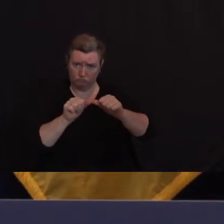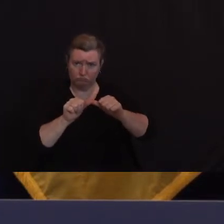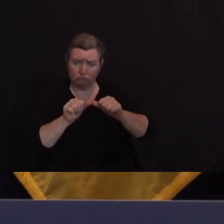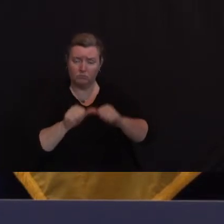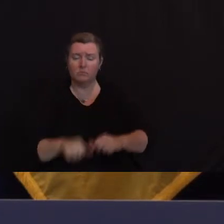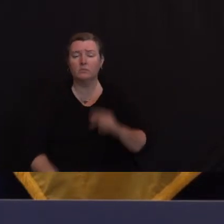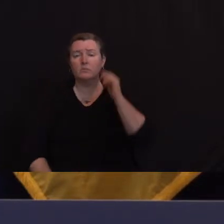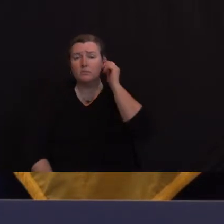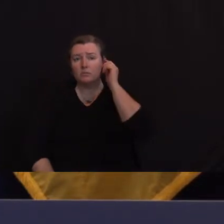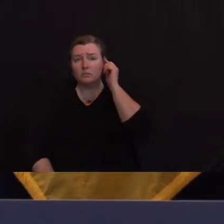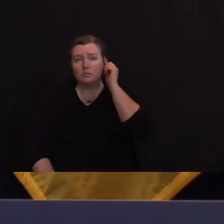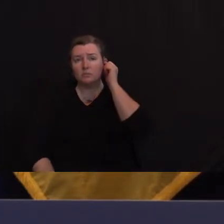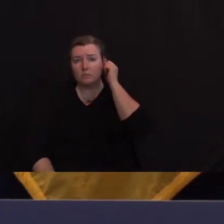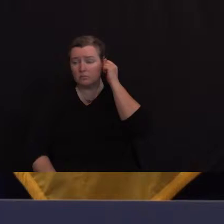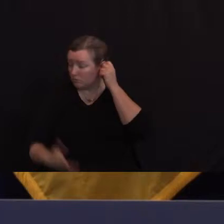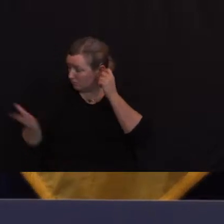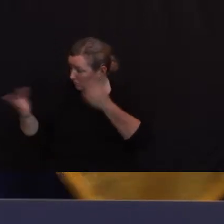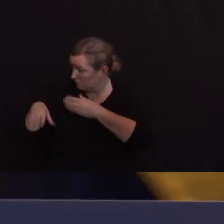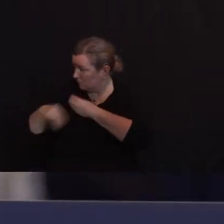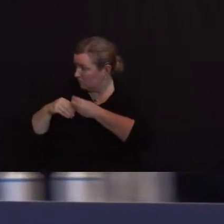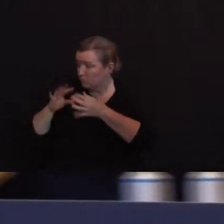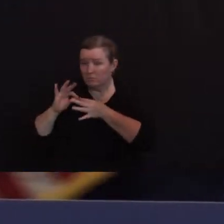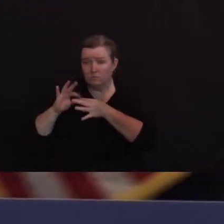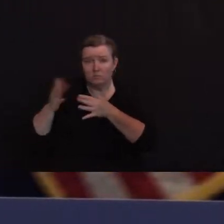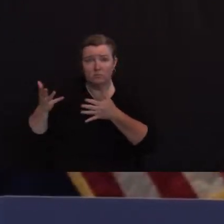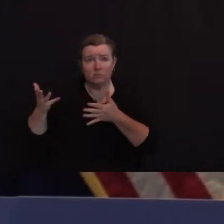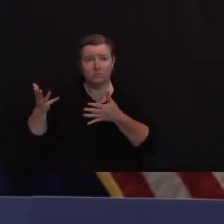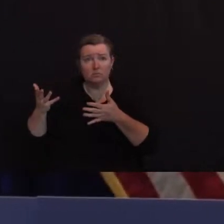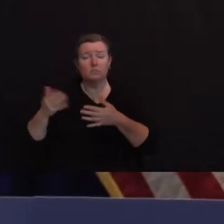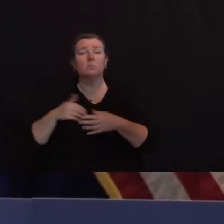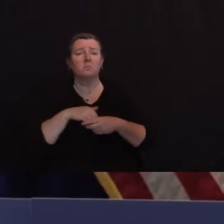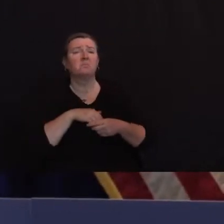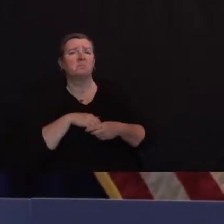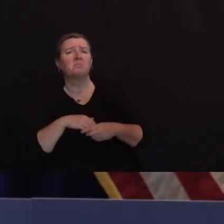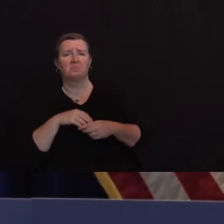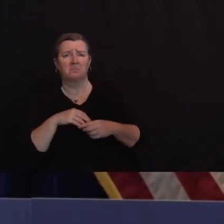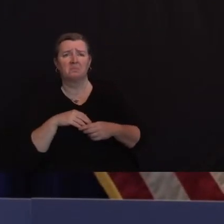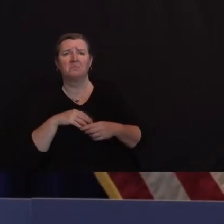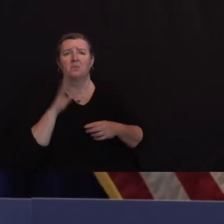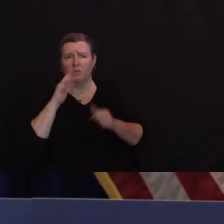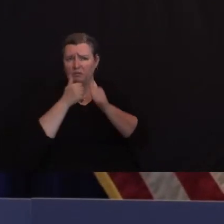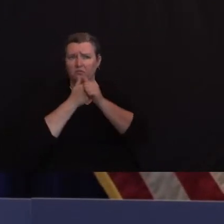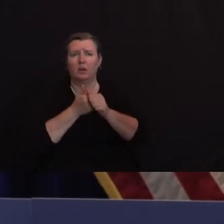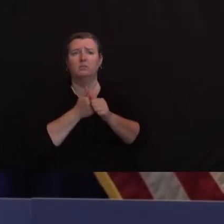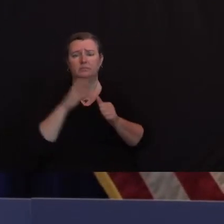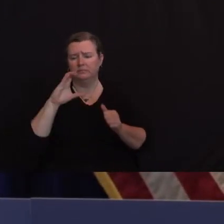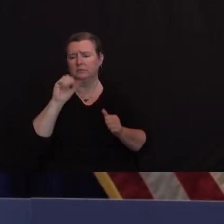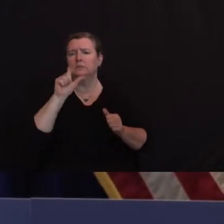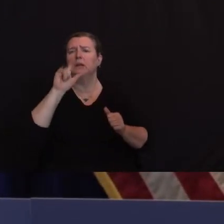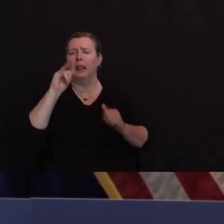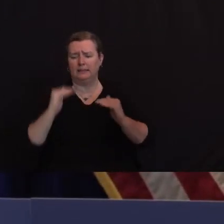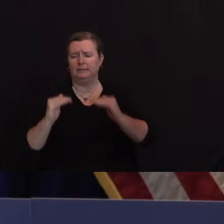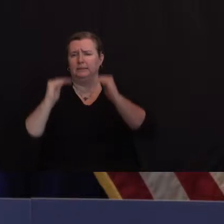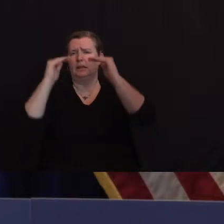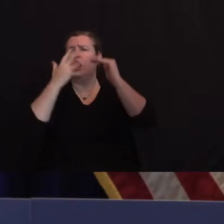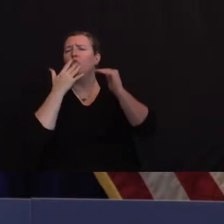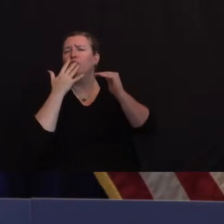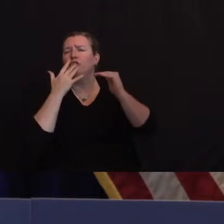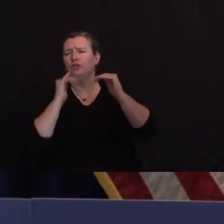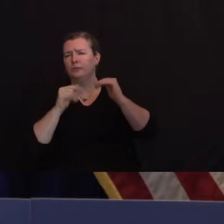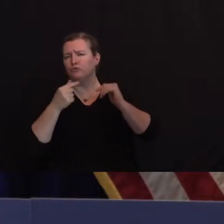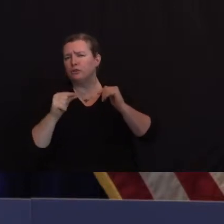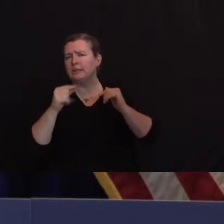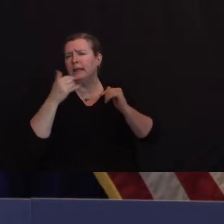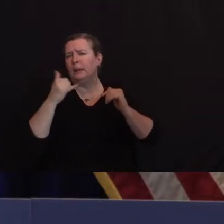good? We'll continue to use the Cali scores to do an assessment of the transmissibility, the percent positivity,